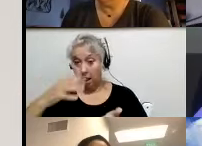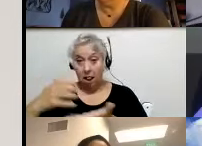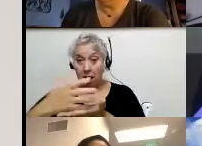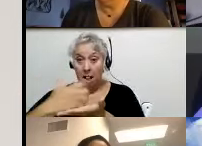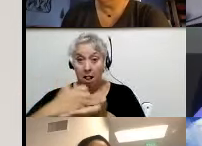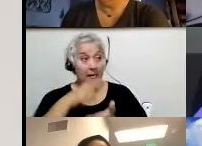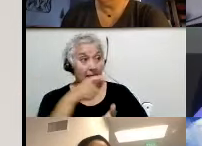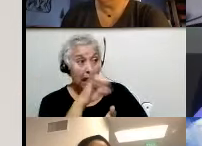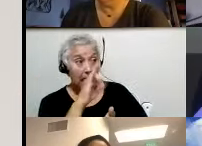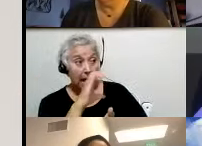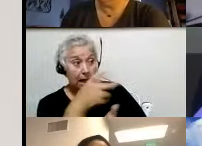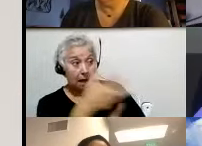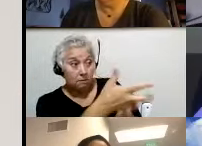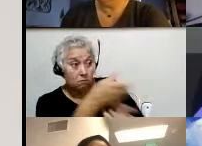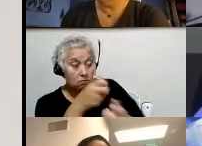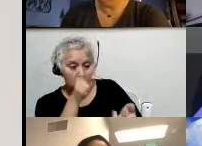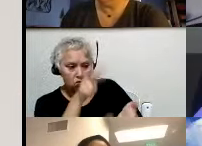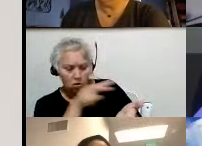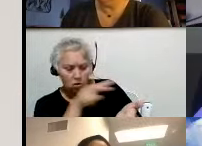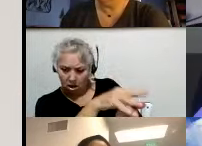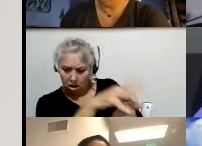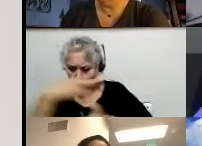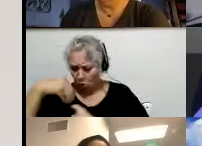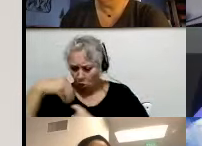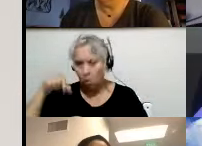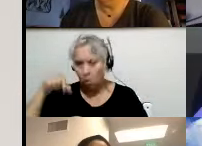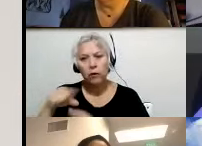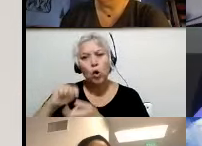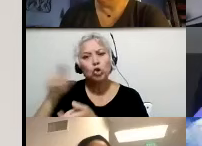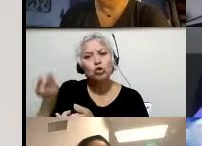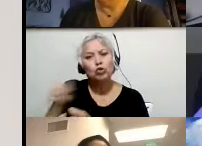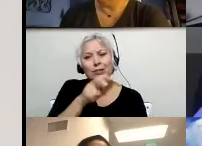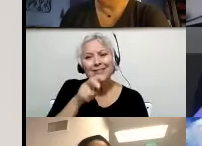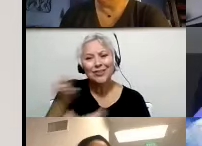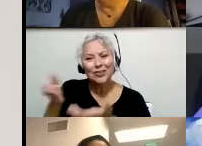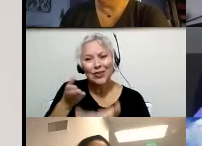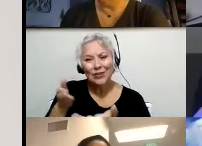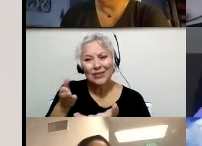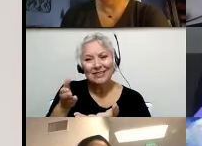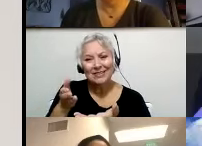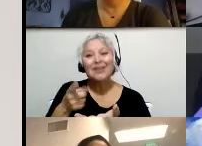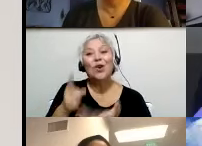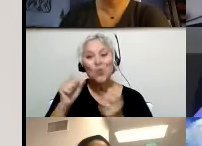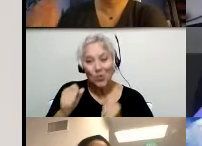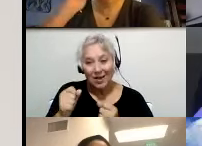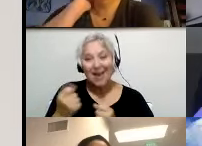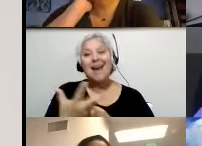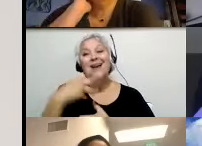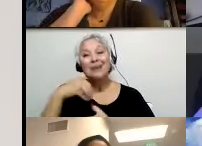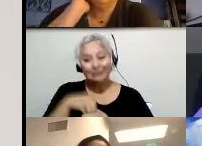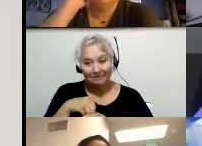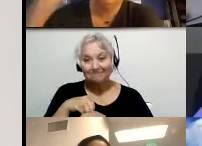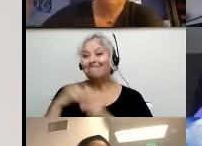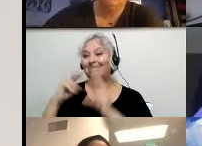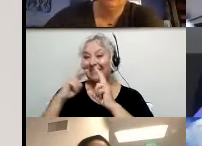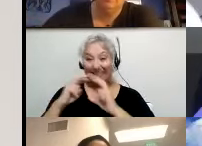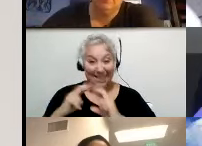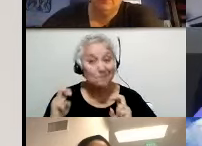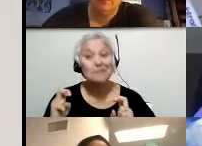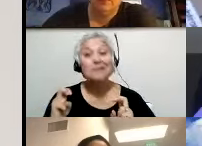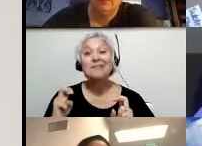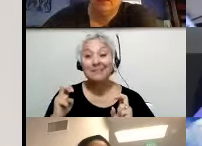ICAP process into account when developing transition services. So you can incorporate the assessments. We